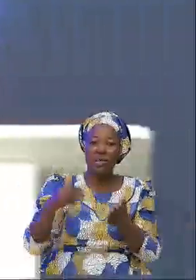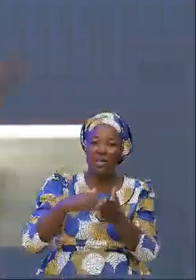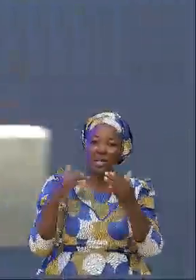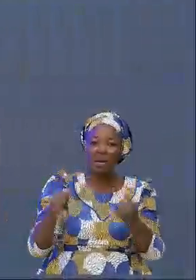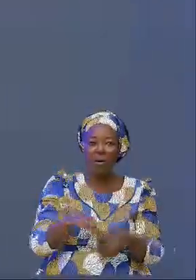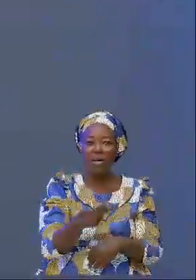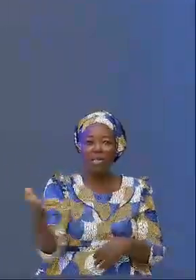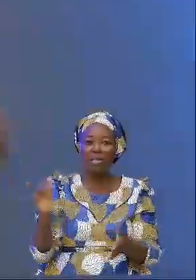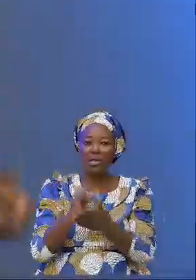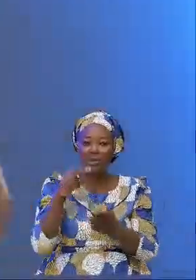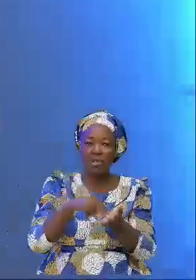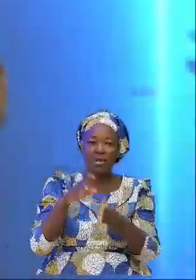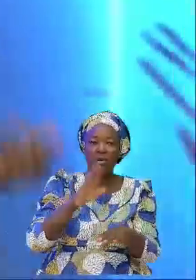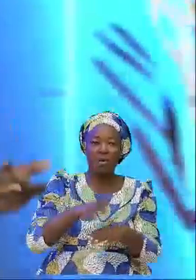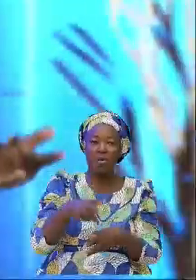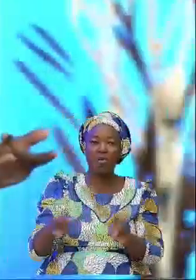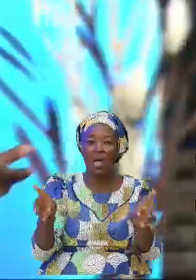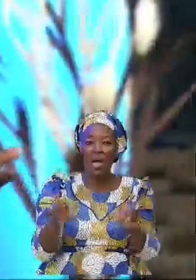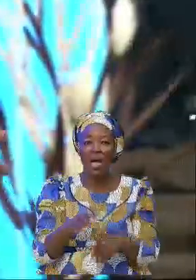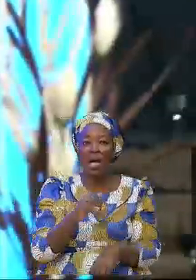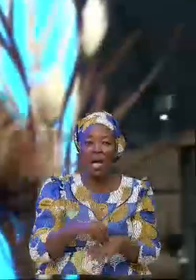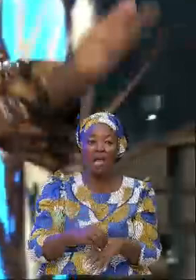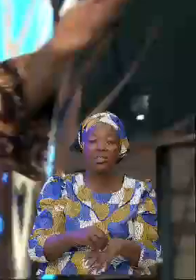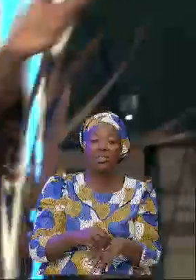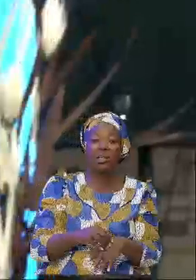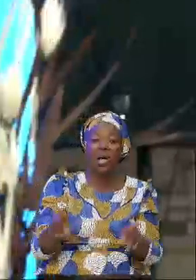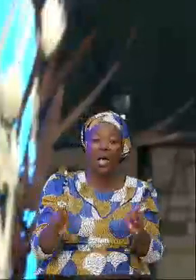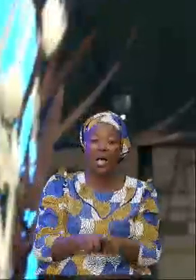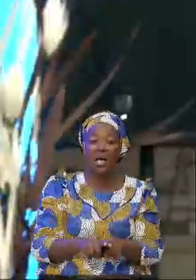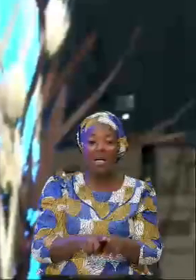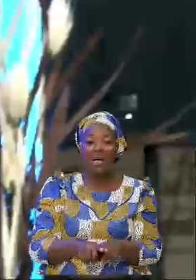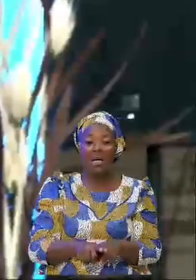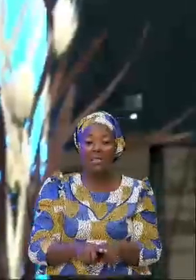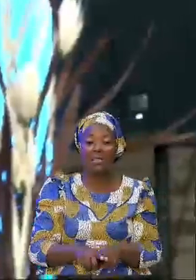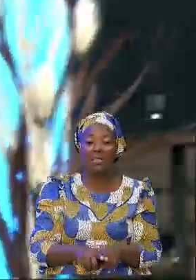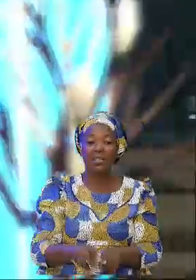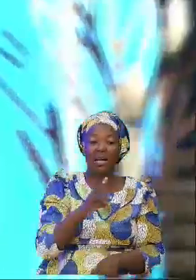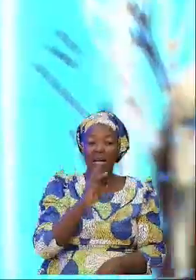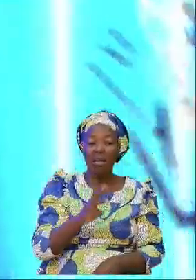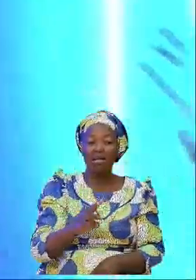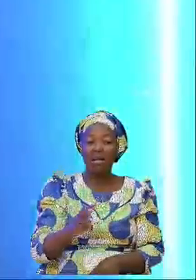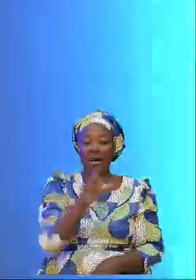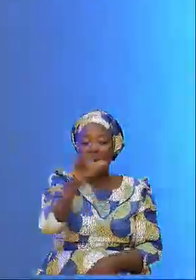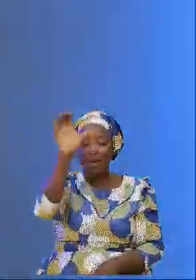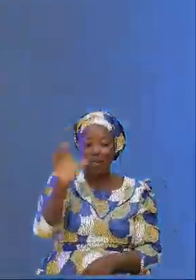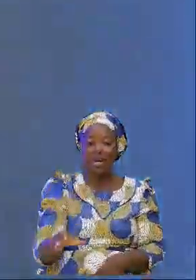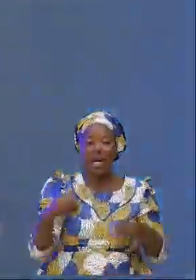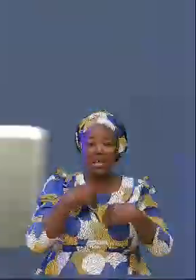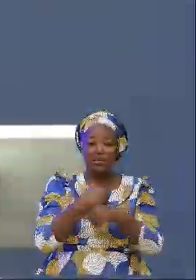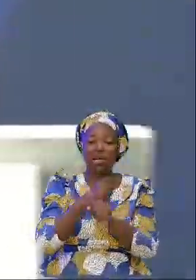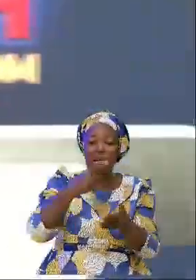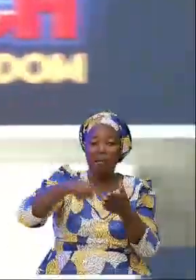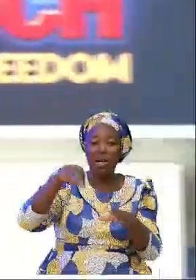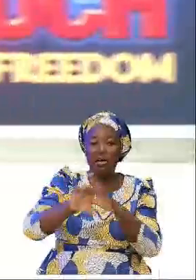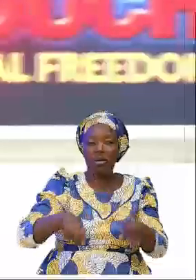Anything that will stand in your way as you are born again now, anything that will stand in your way as Calvary has made a